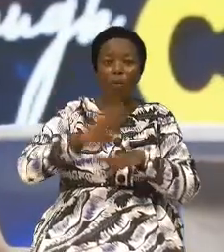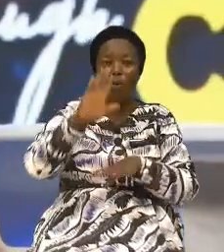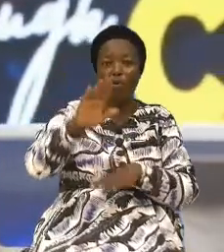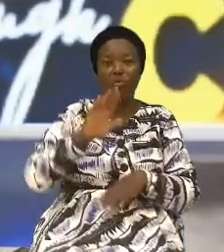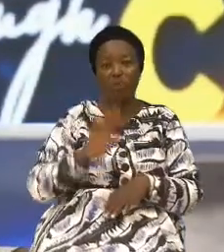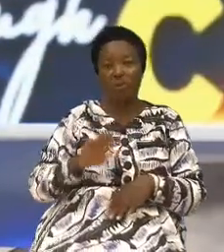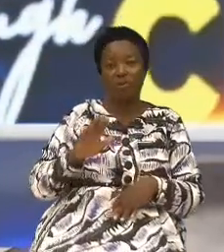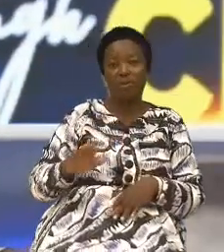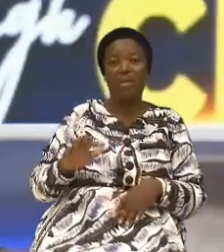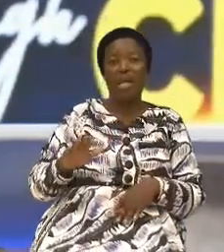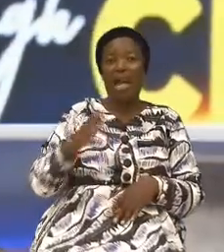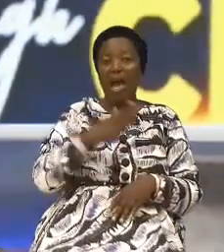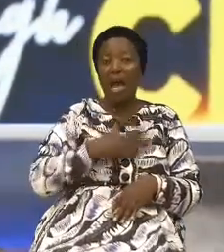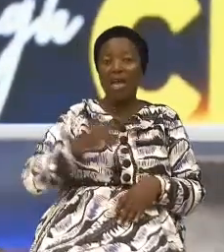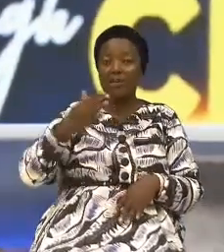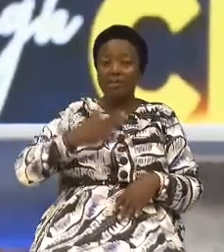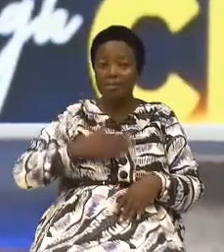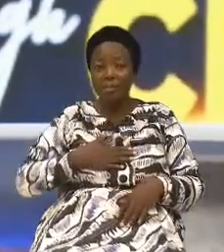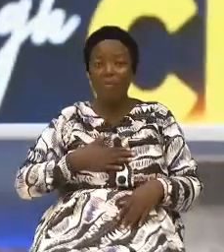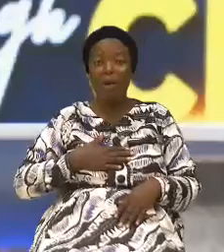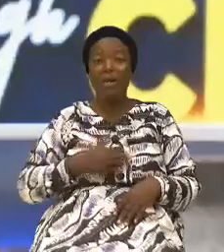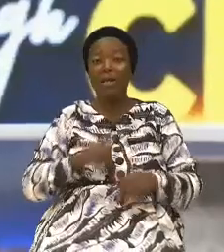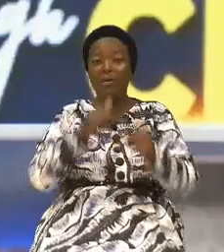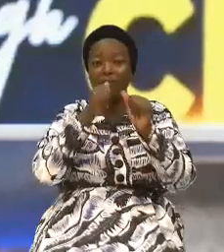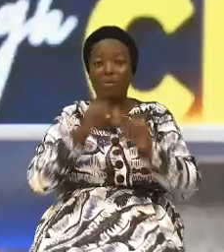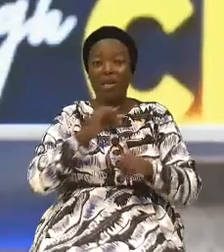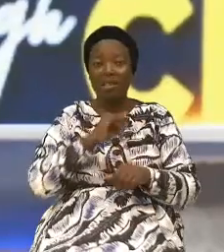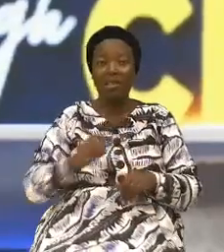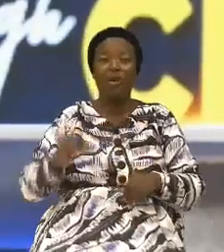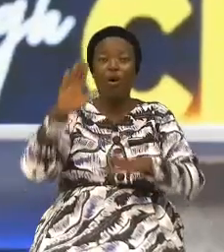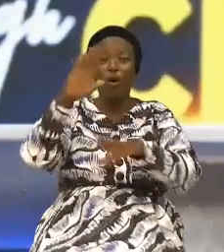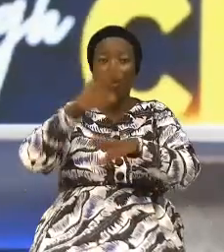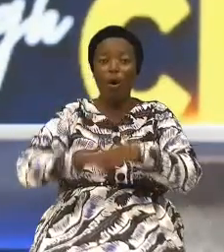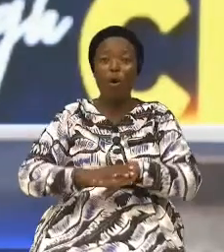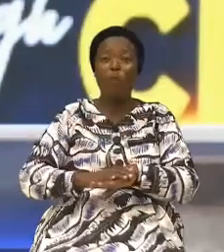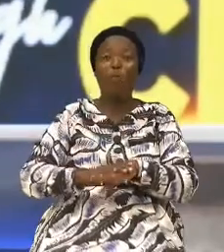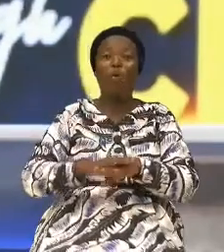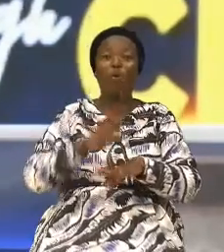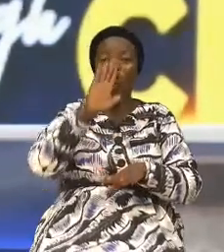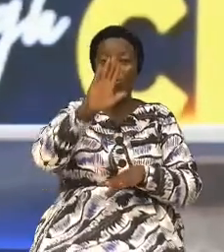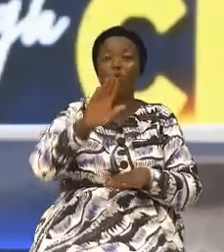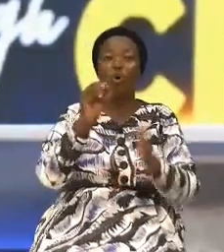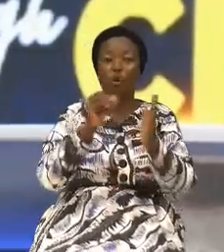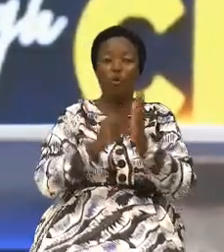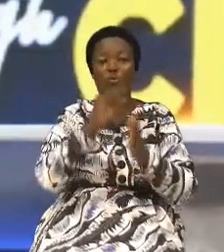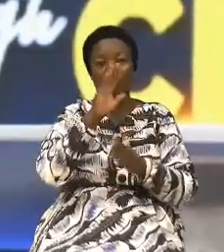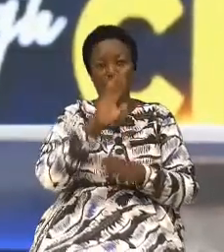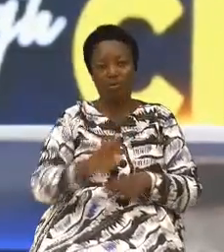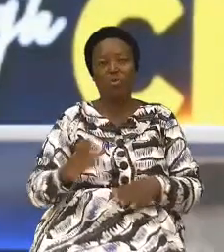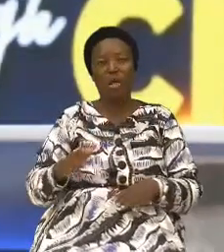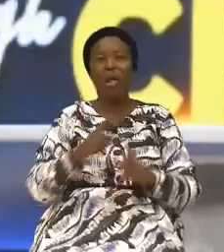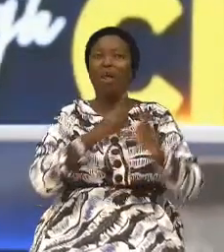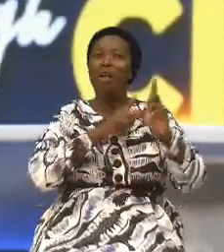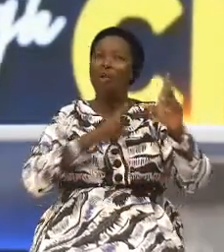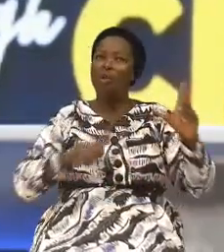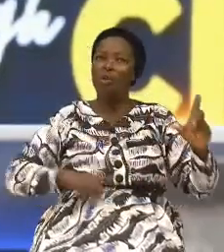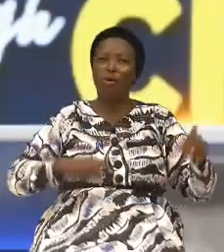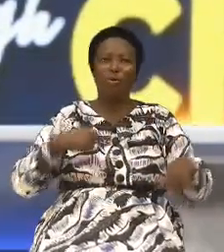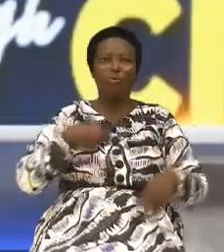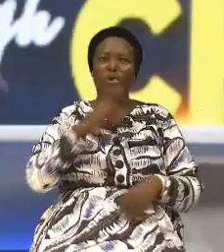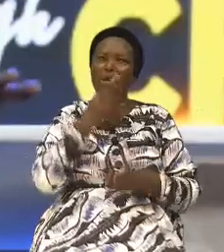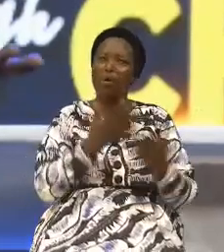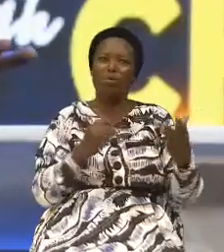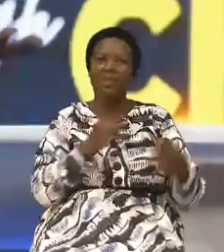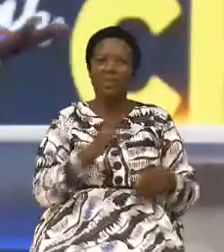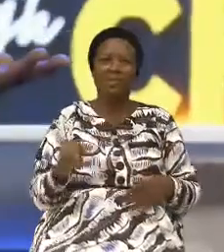and my blessing upon thy offspring. Lord, we're waiting. And the Lord